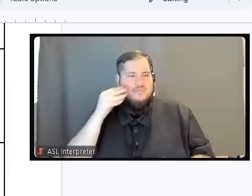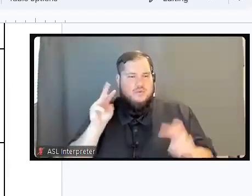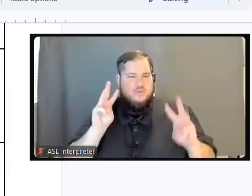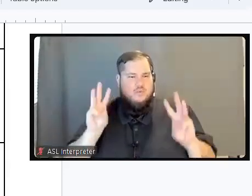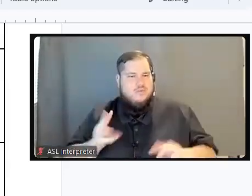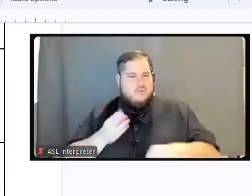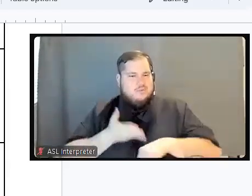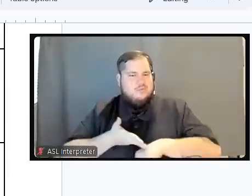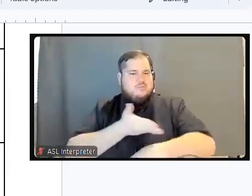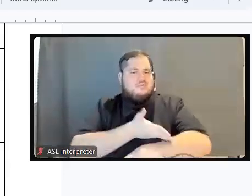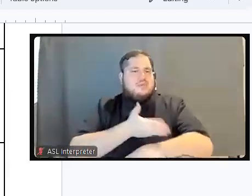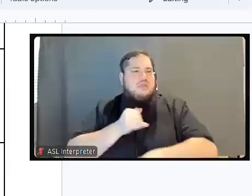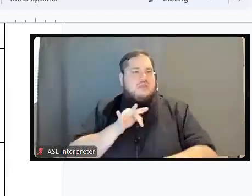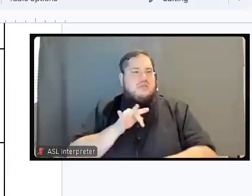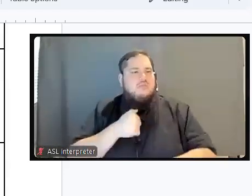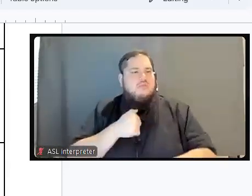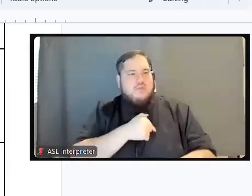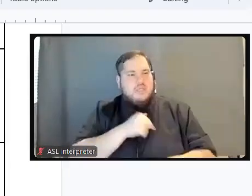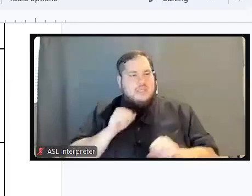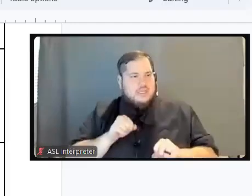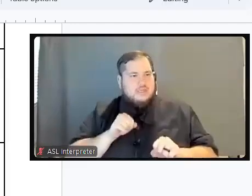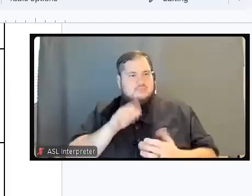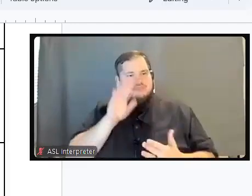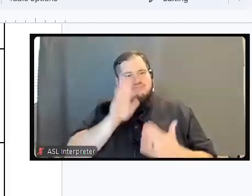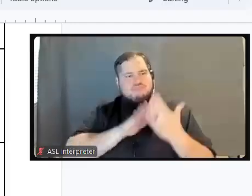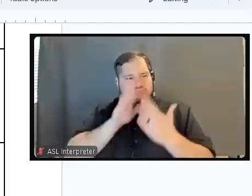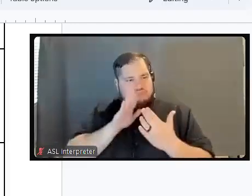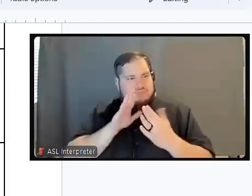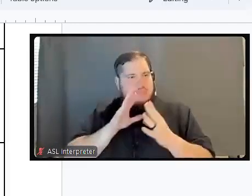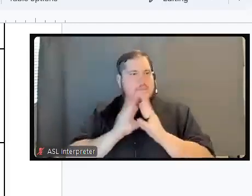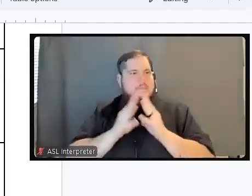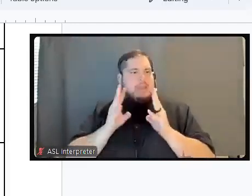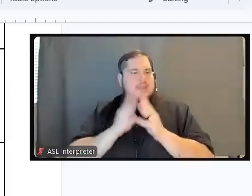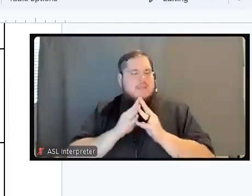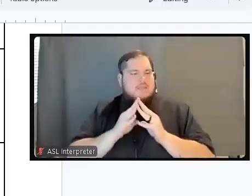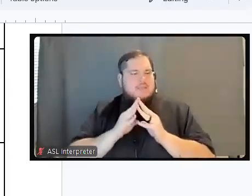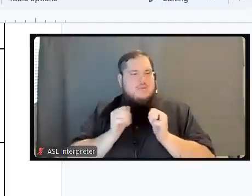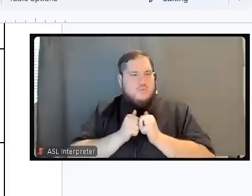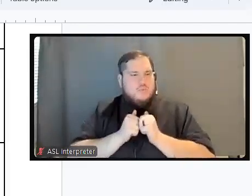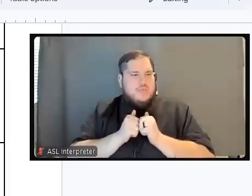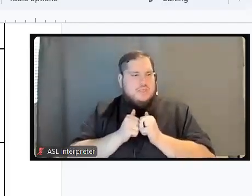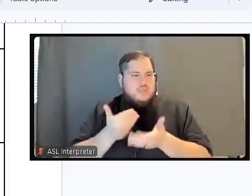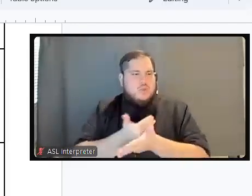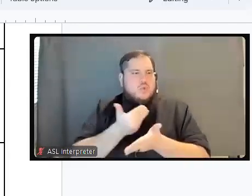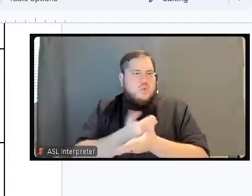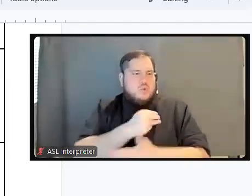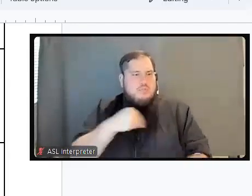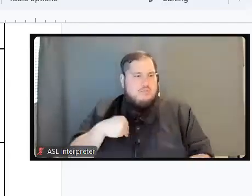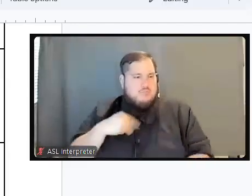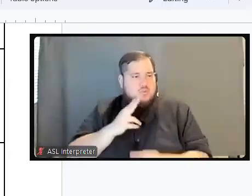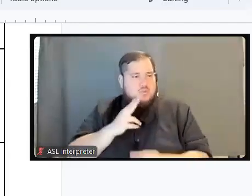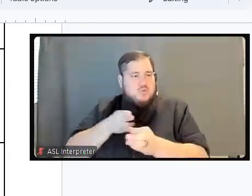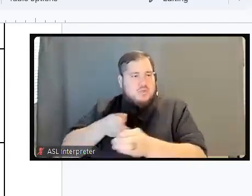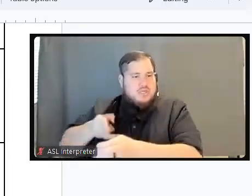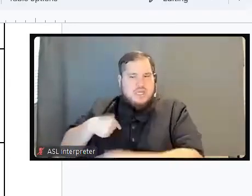if we'll have more opportunities to meet in person, especially with new members coming on. I just think it's so helpful that if